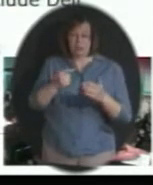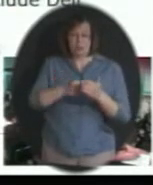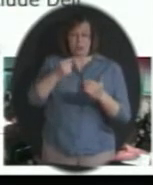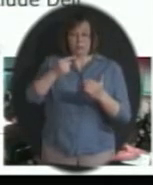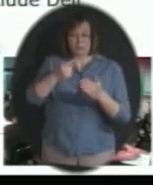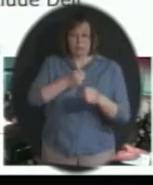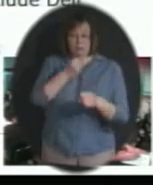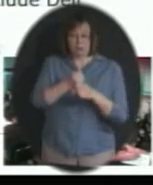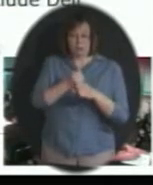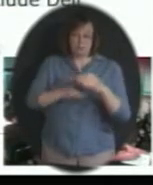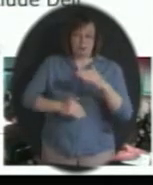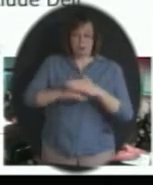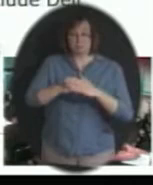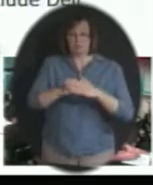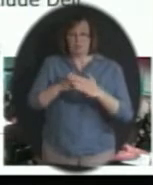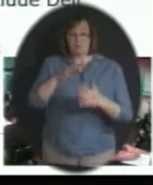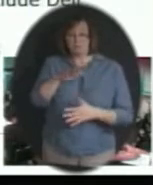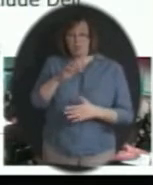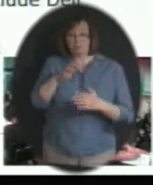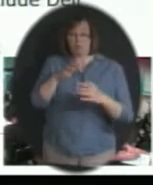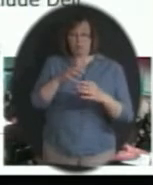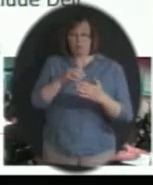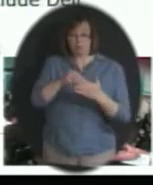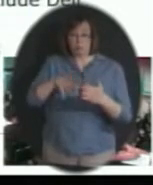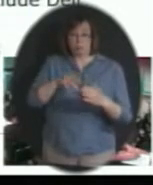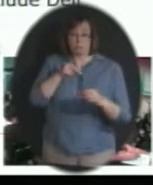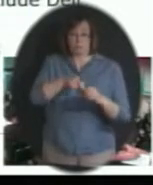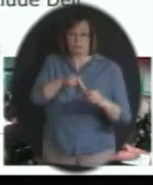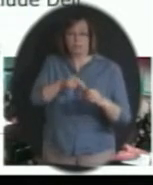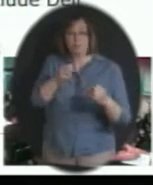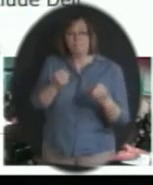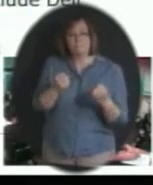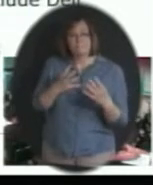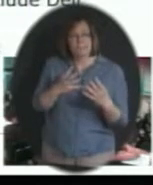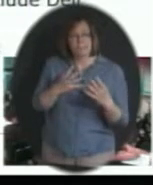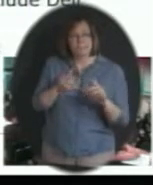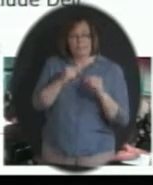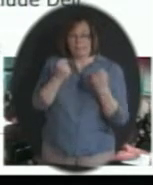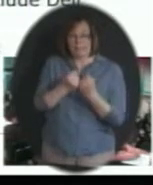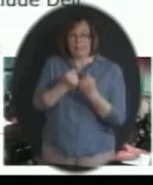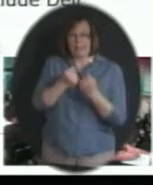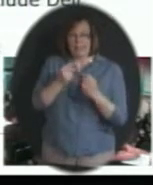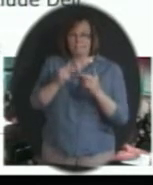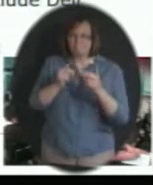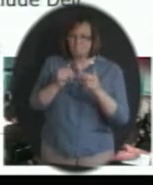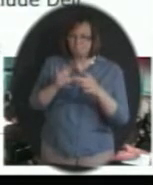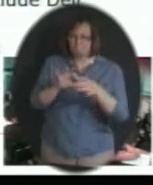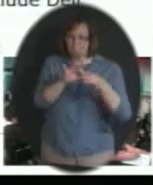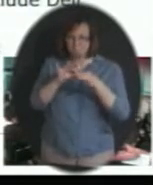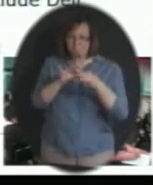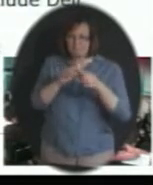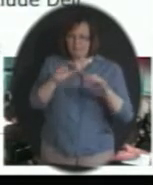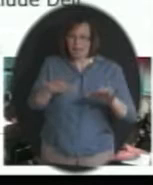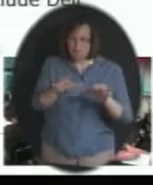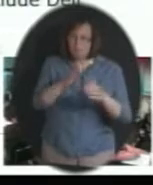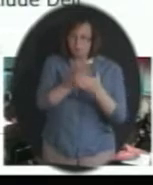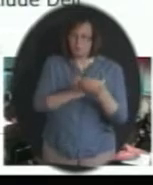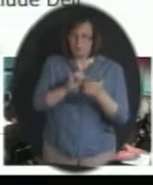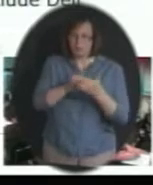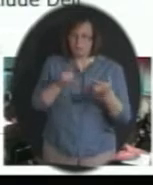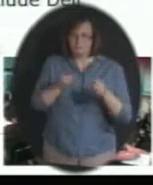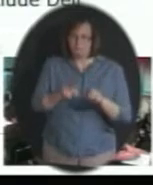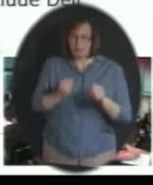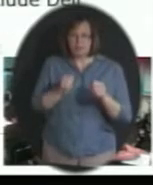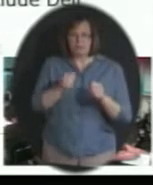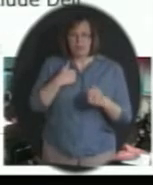obviously, over 500 students participating. Many team building activities are part of that event. We have an